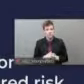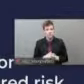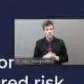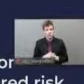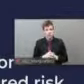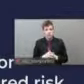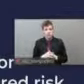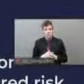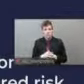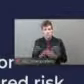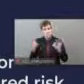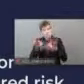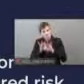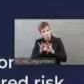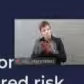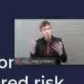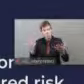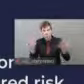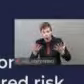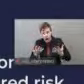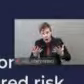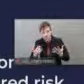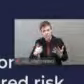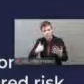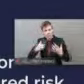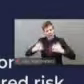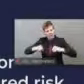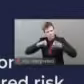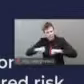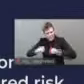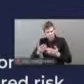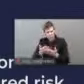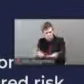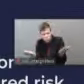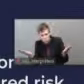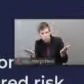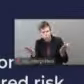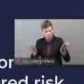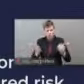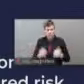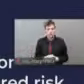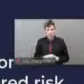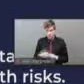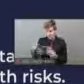we're succeeding at managing the virus, and congratulations, New Mexico. Next slide.